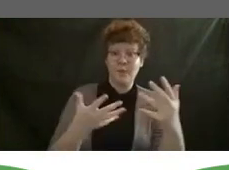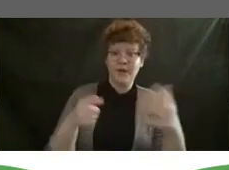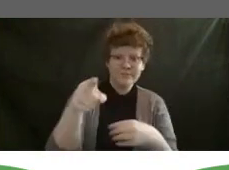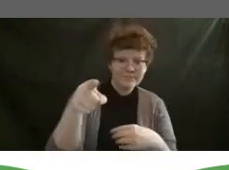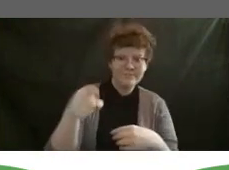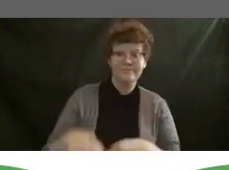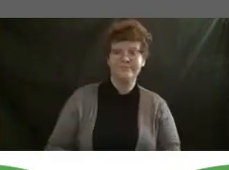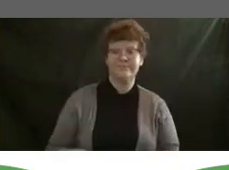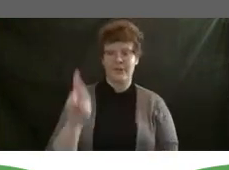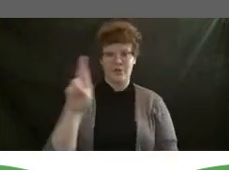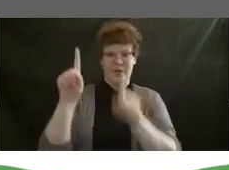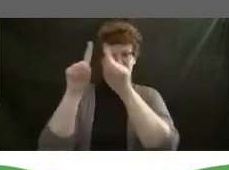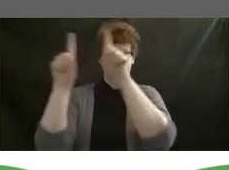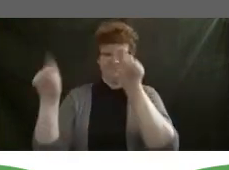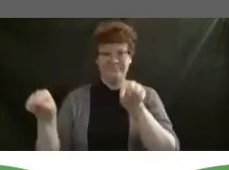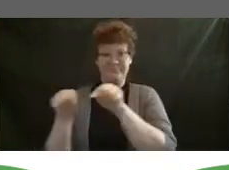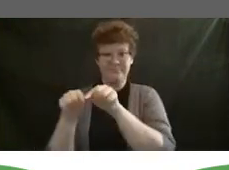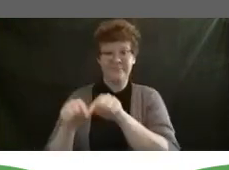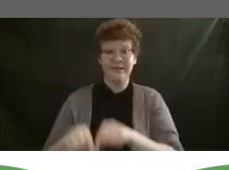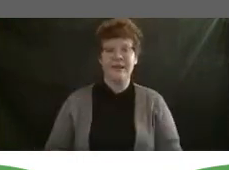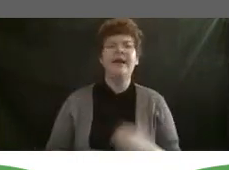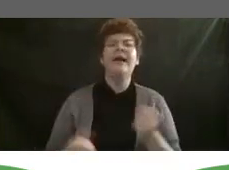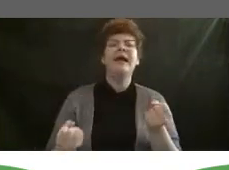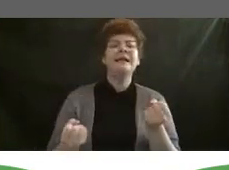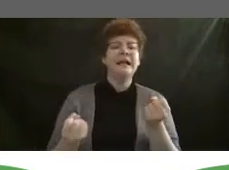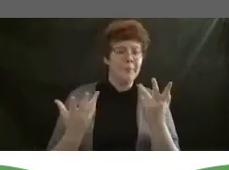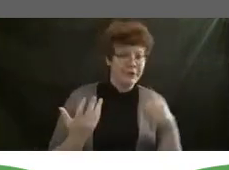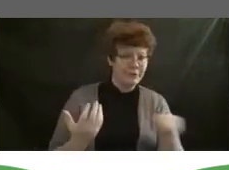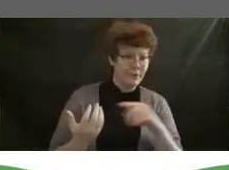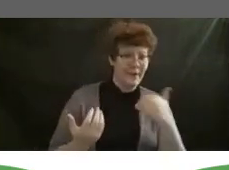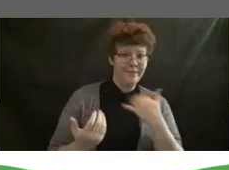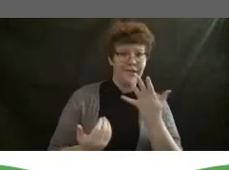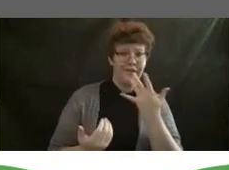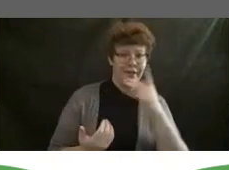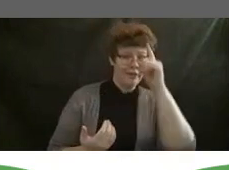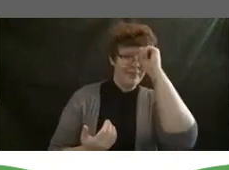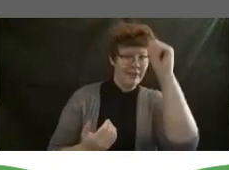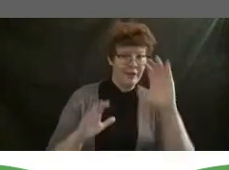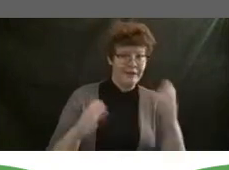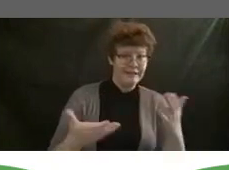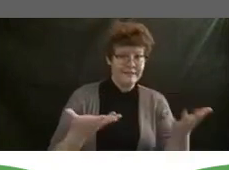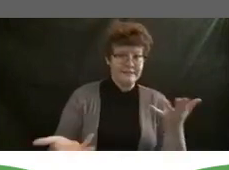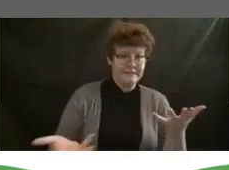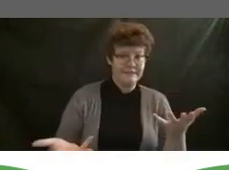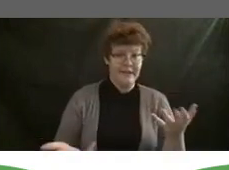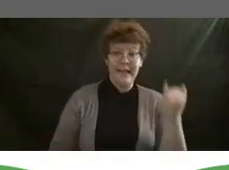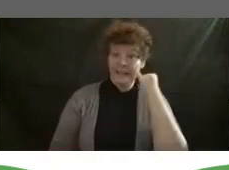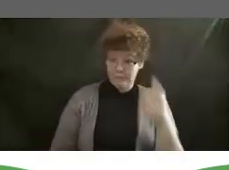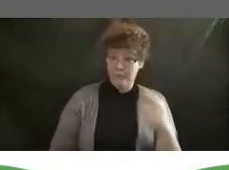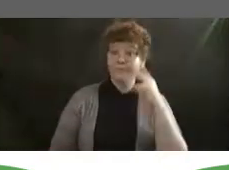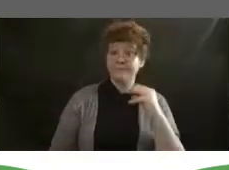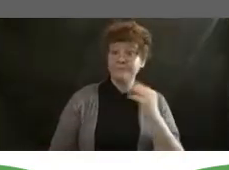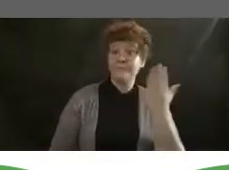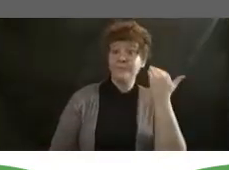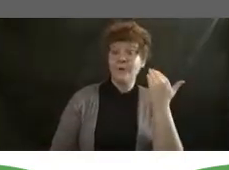I don't know how many of you have had a color theory class, but if you have, this is color theory